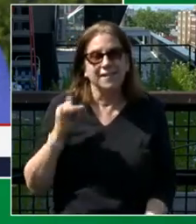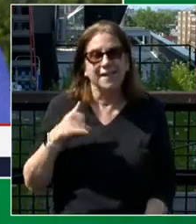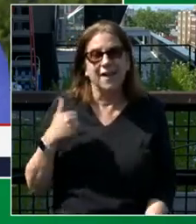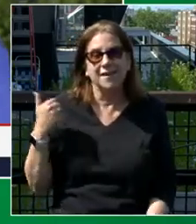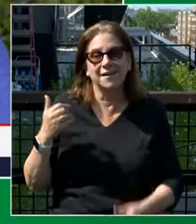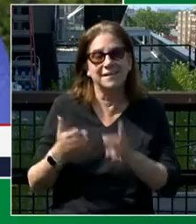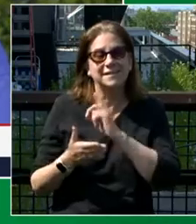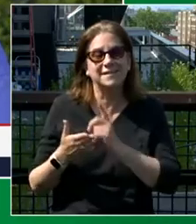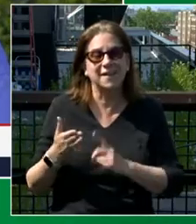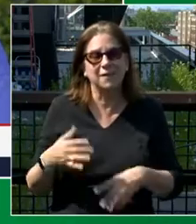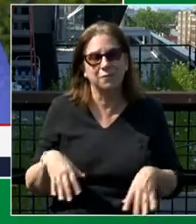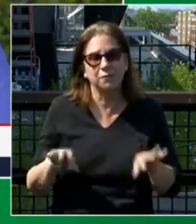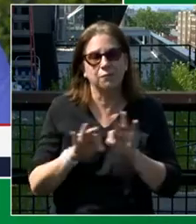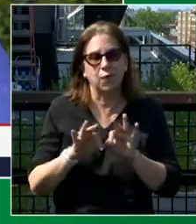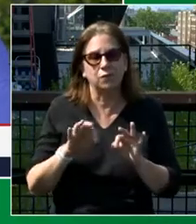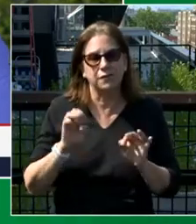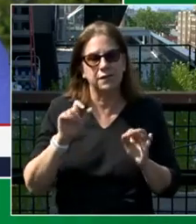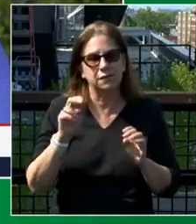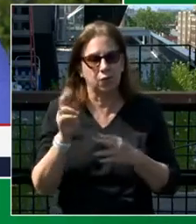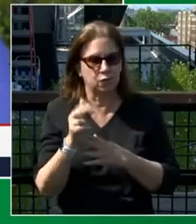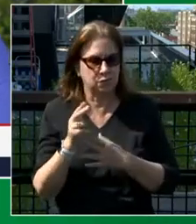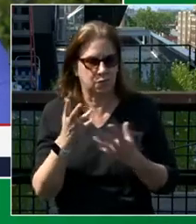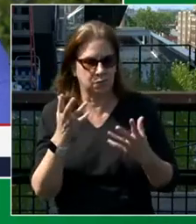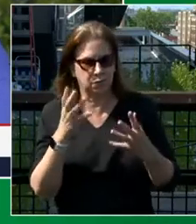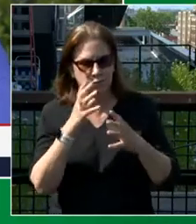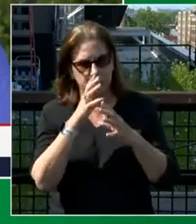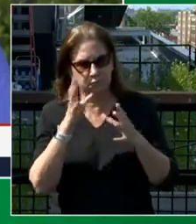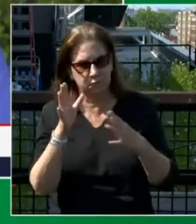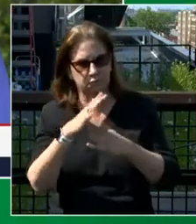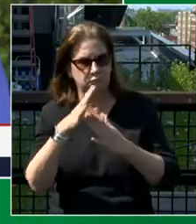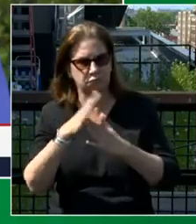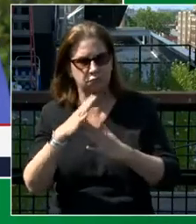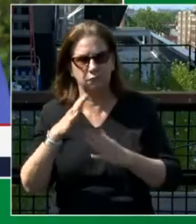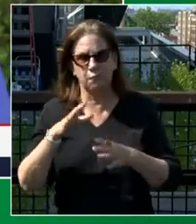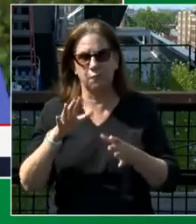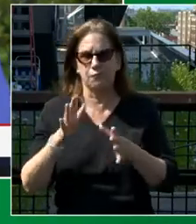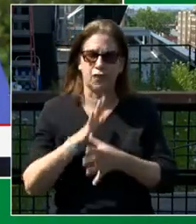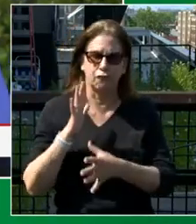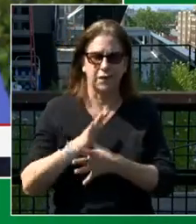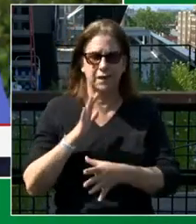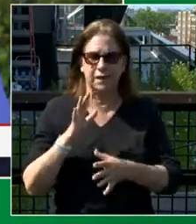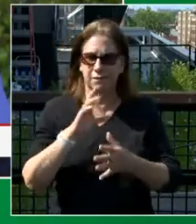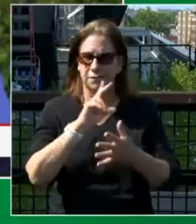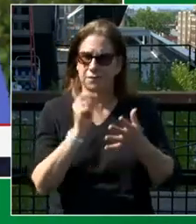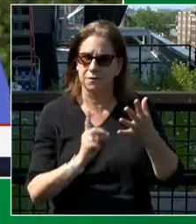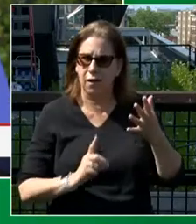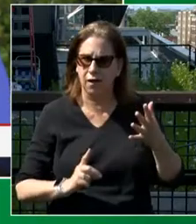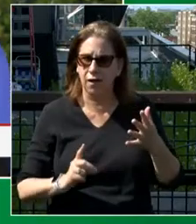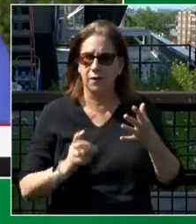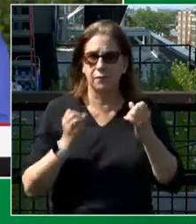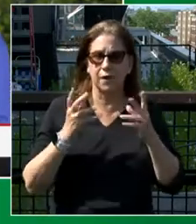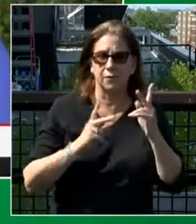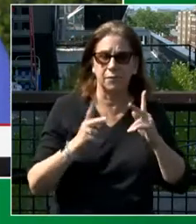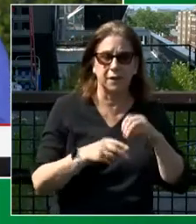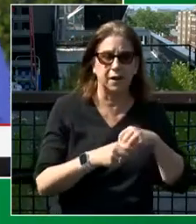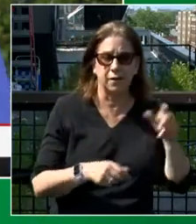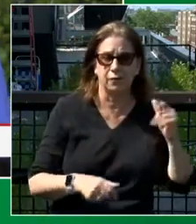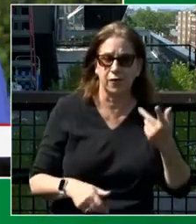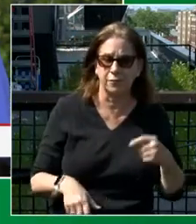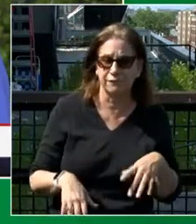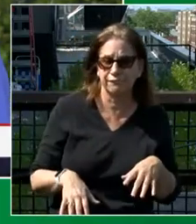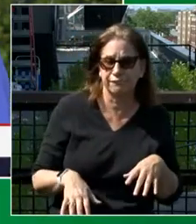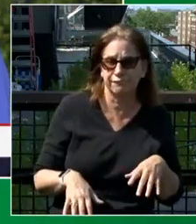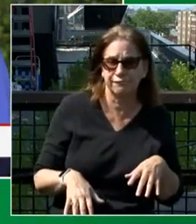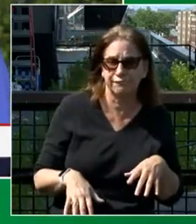became hyper local. When we were in our apartments, like, our ranges shrunk, from like going all across to